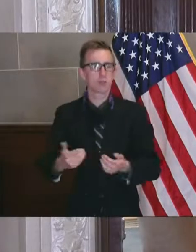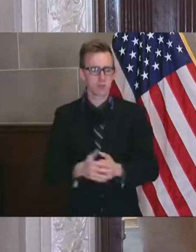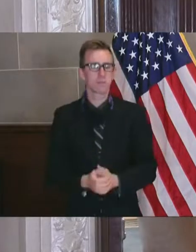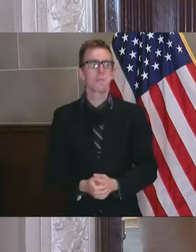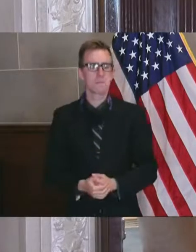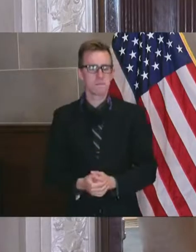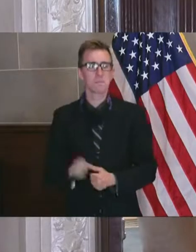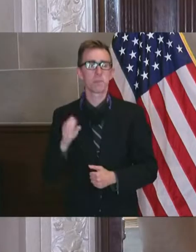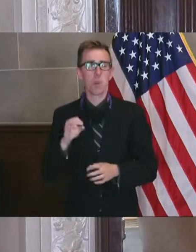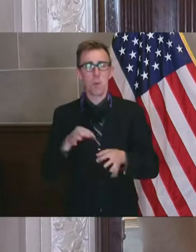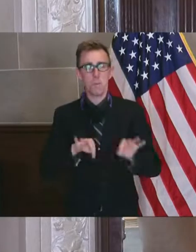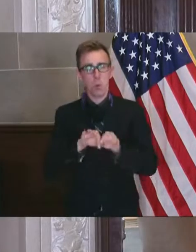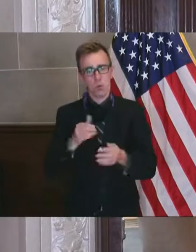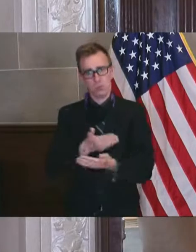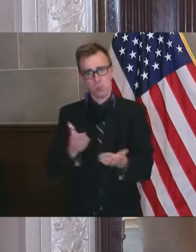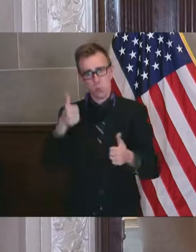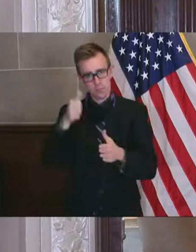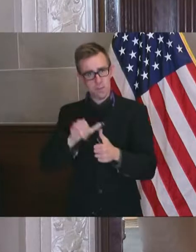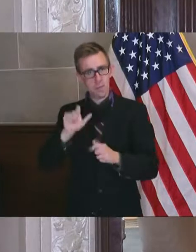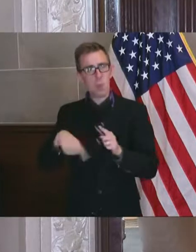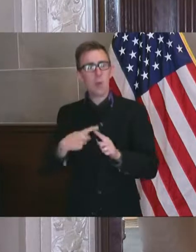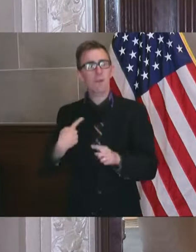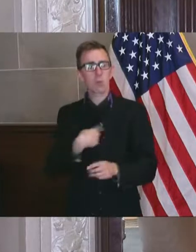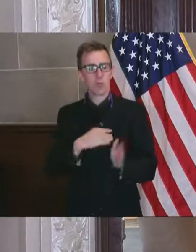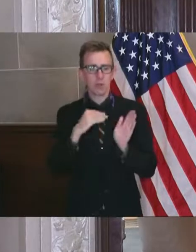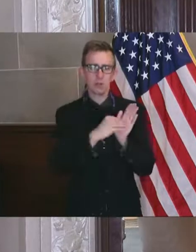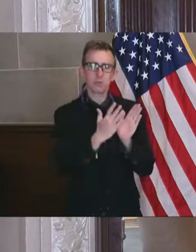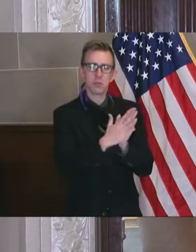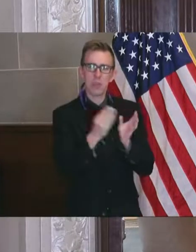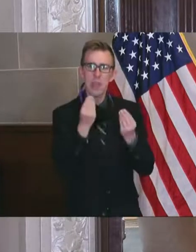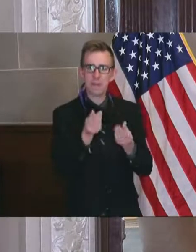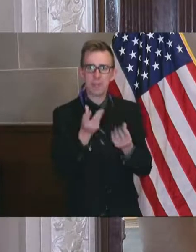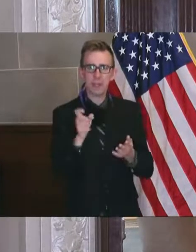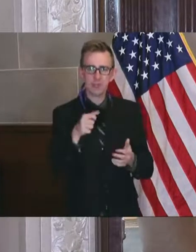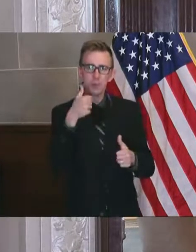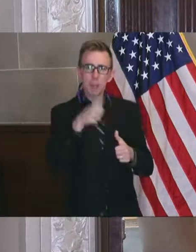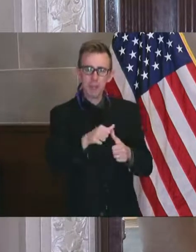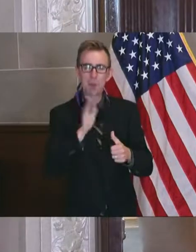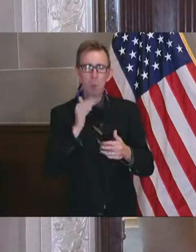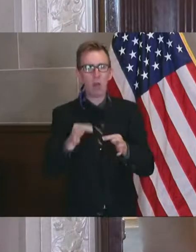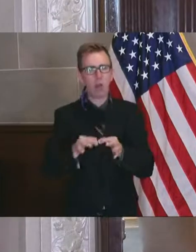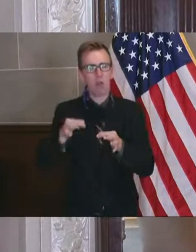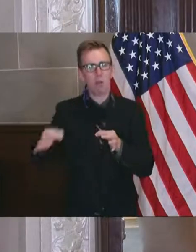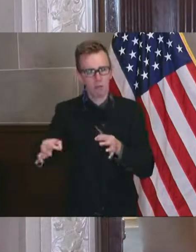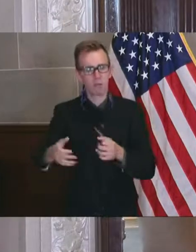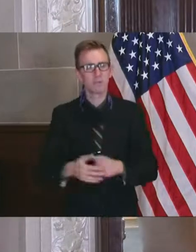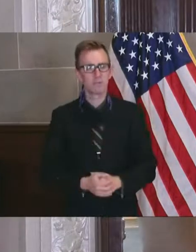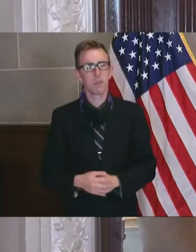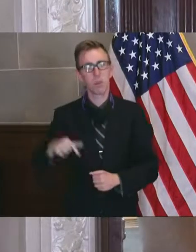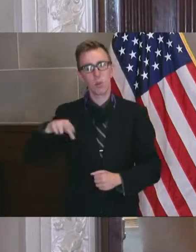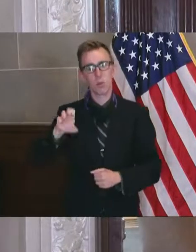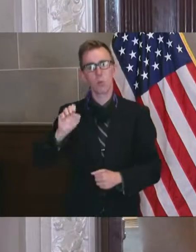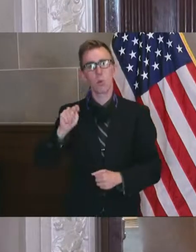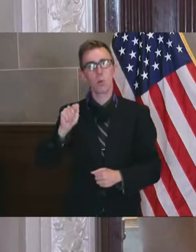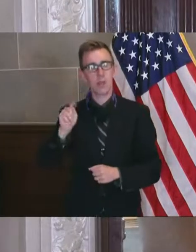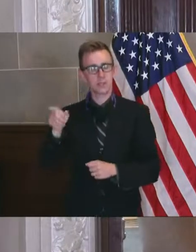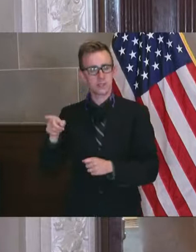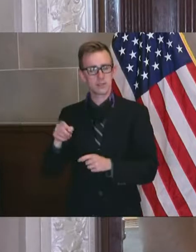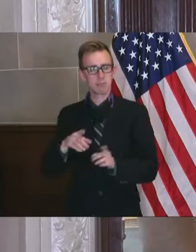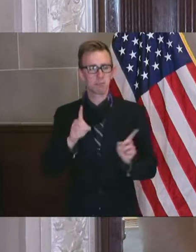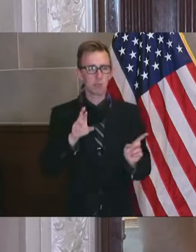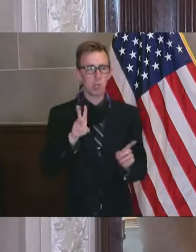people back home to understand that when we report that information. Quest, and I think Dr. Williams is here today, he's going to touch on that